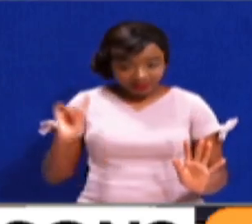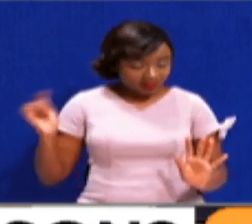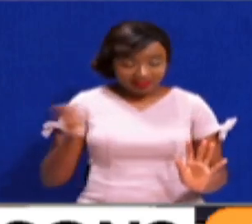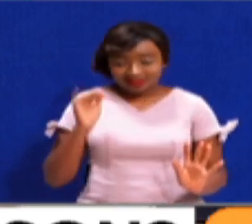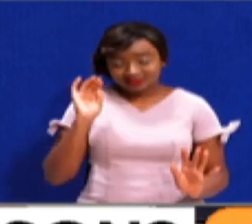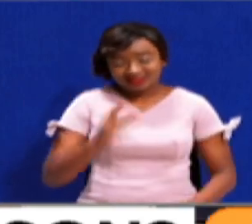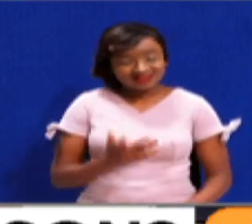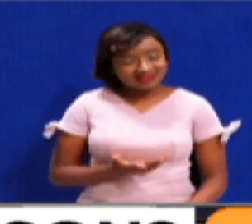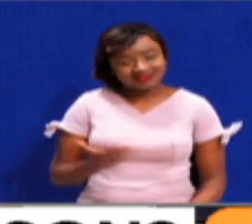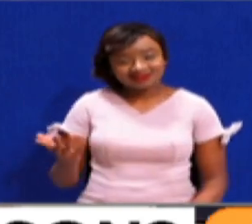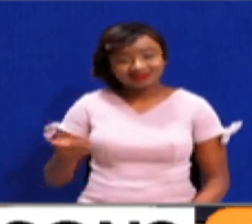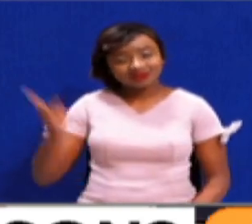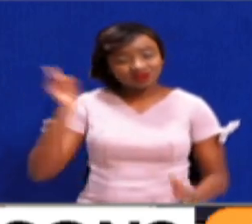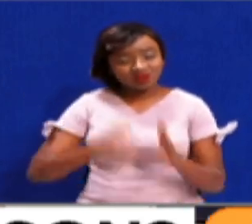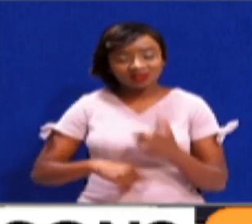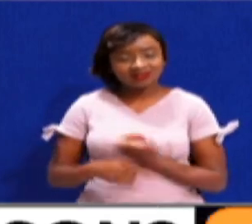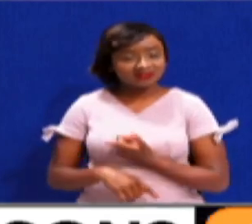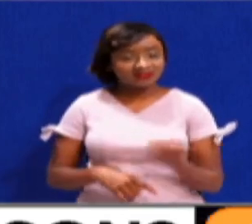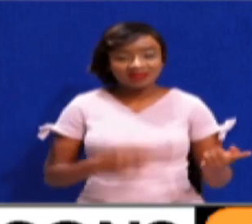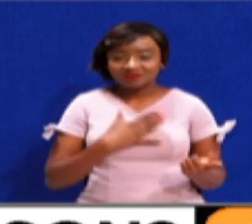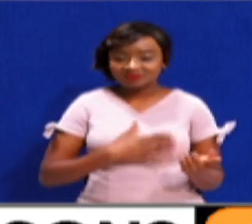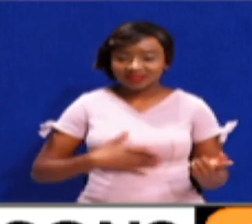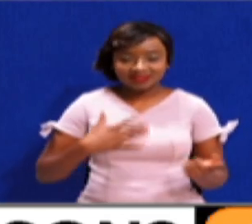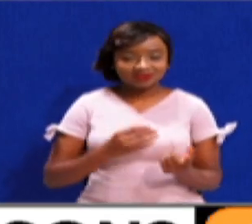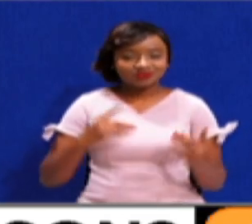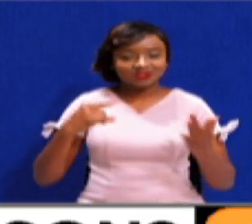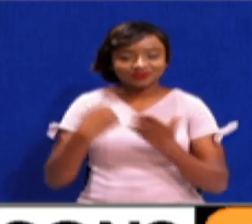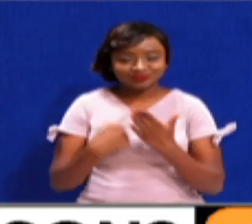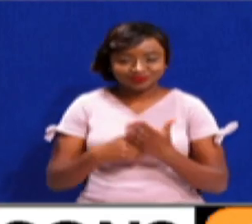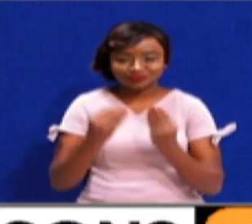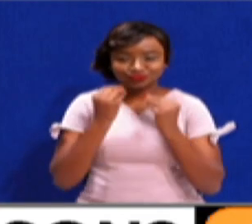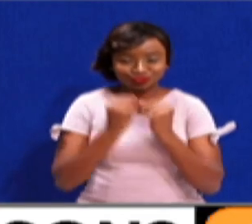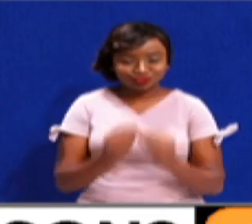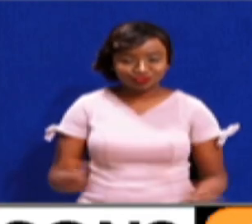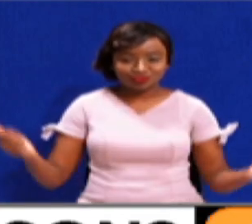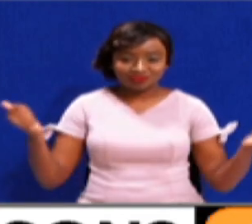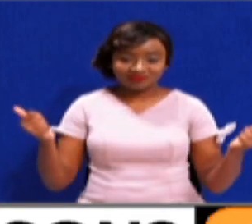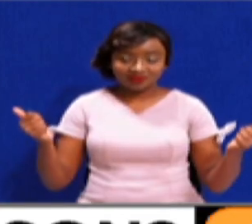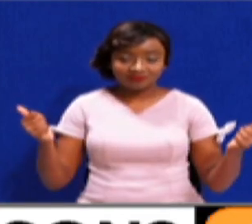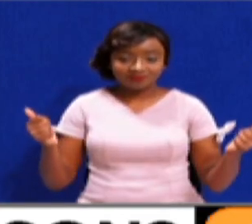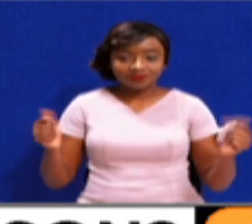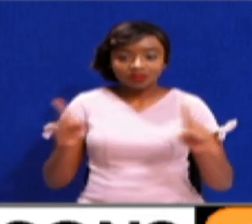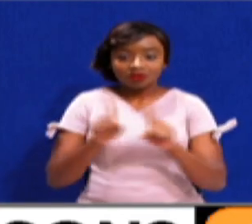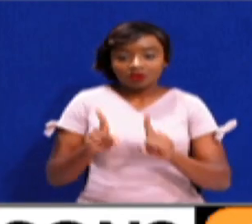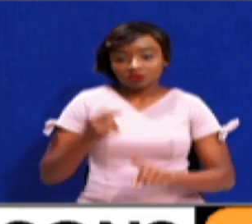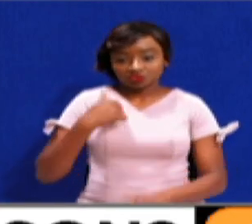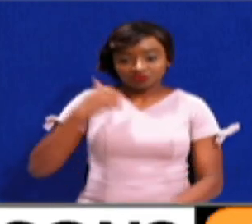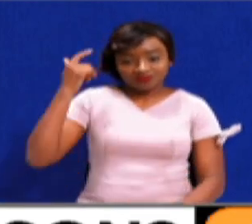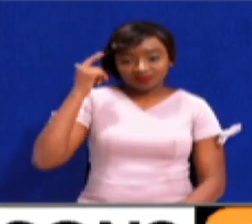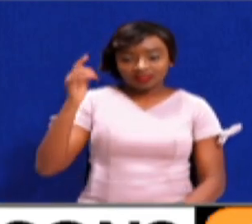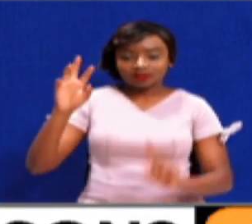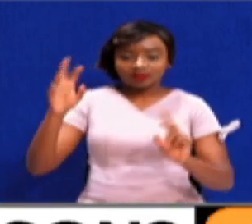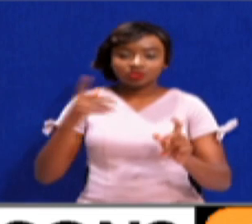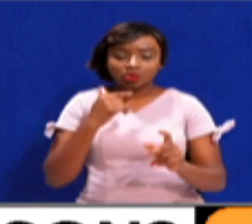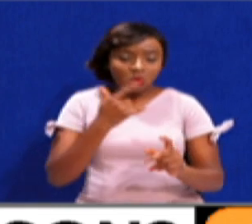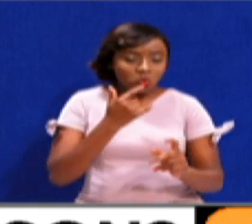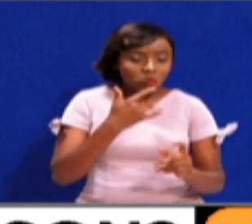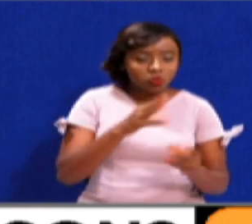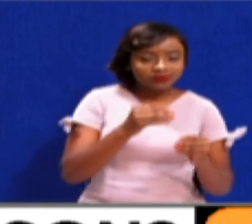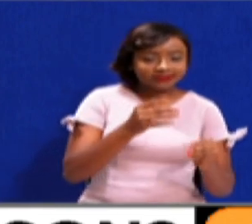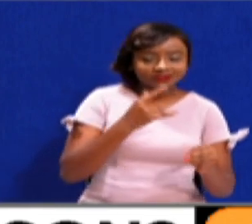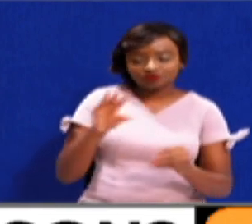Let's just, you know, get this over and done with and get a decision, you know, brought up. I mean, I think on the issue of perhaps bias and as to who would lead